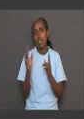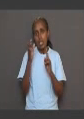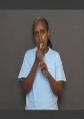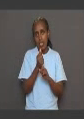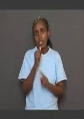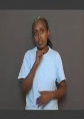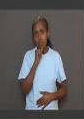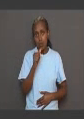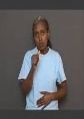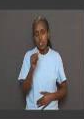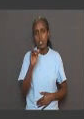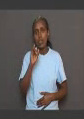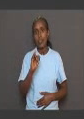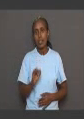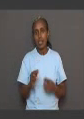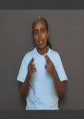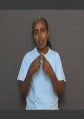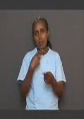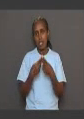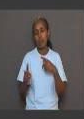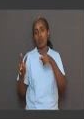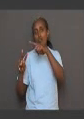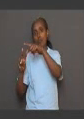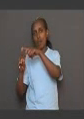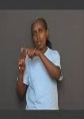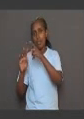excluding integral multiples of pi.